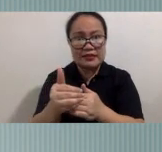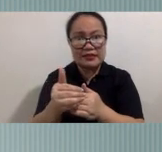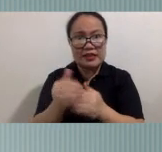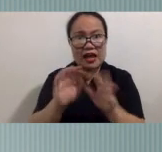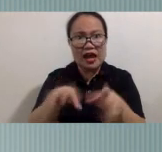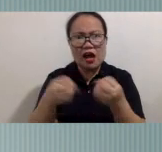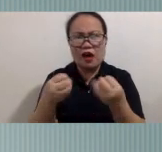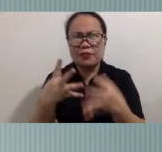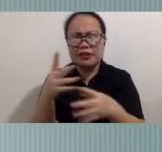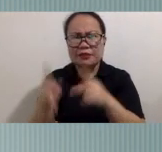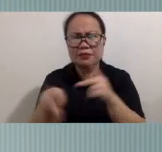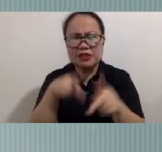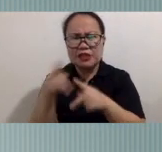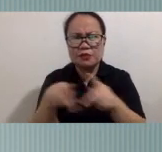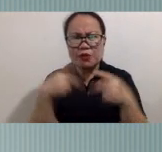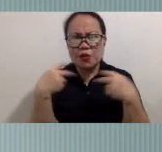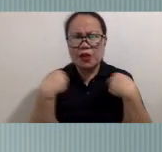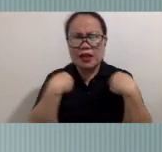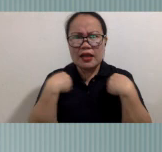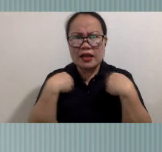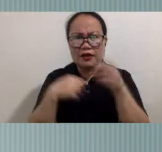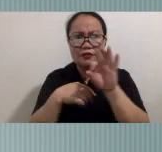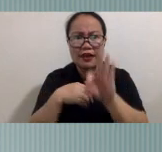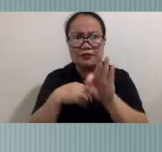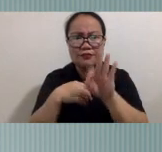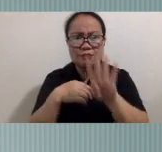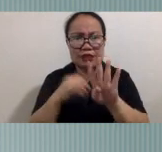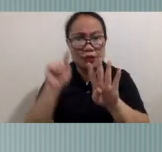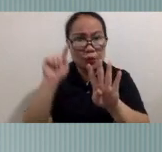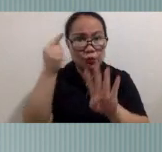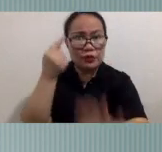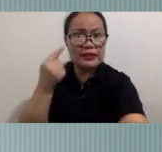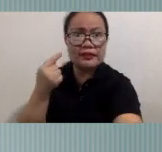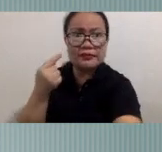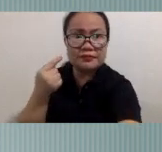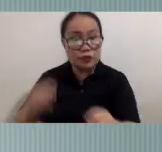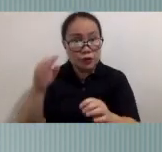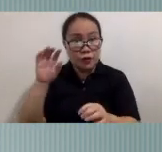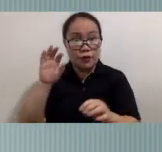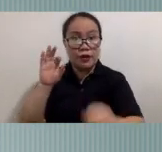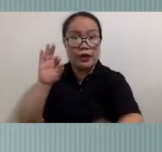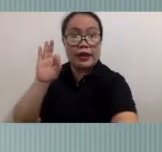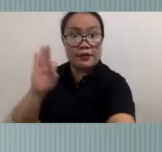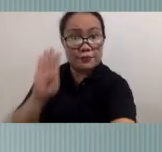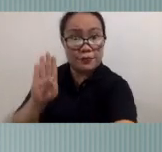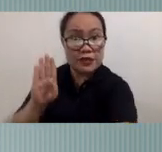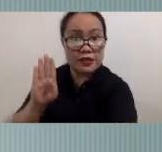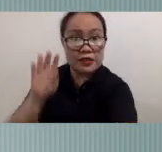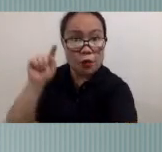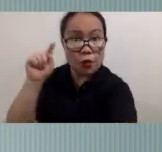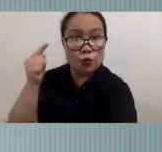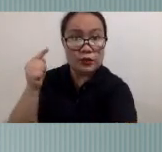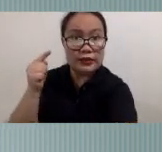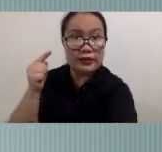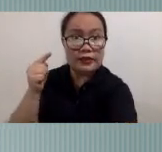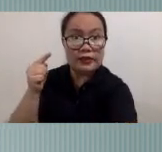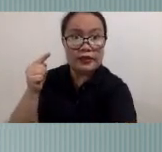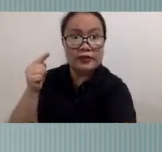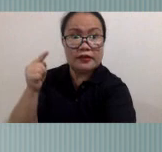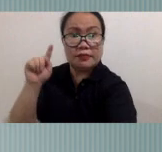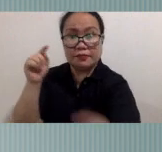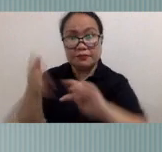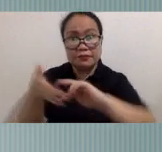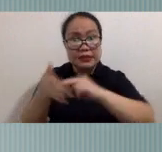how many people have Facebook accounts only? Now, kung ang tinatanong ay Facebook accounts, ito yon.